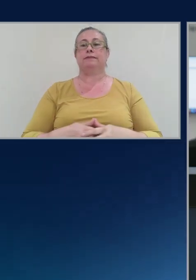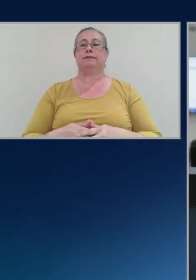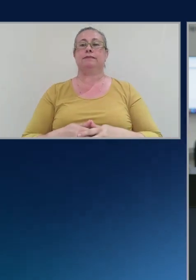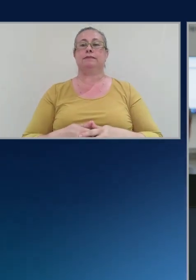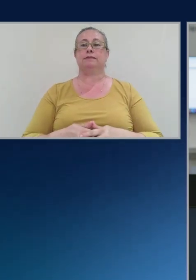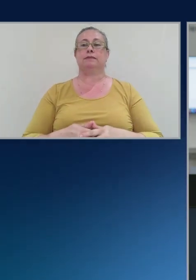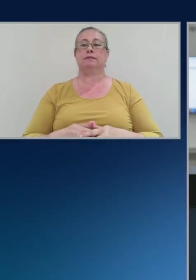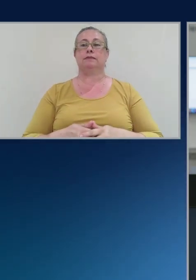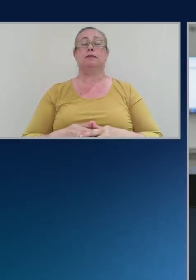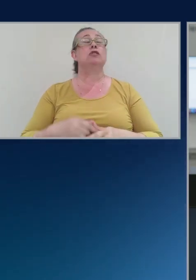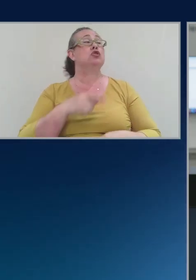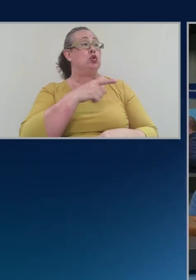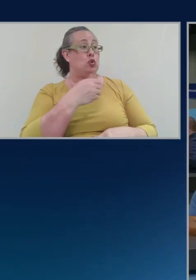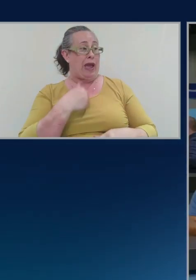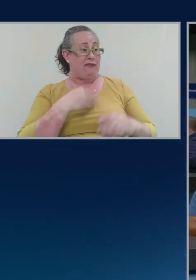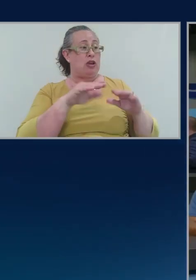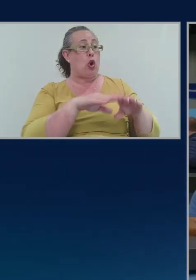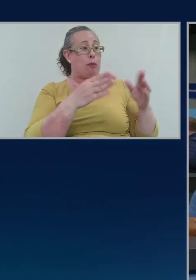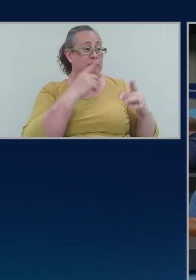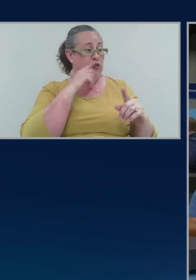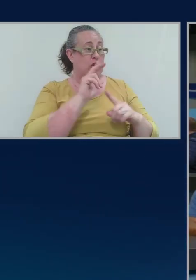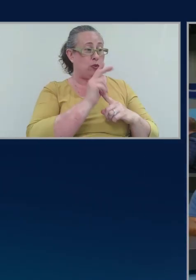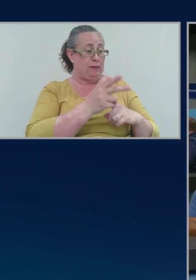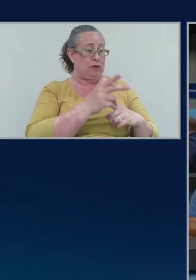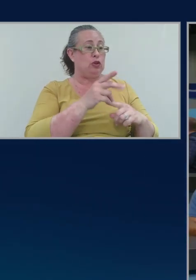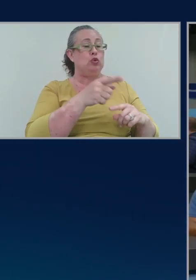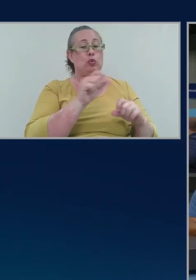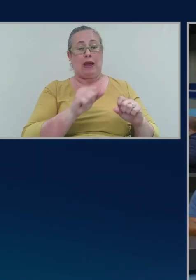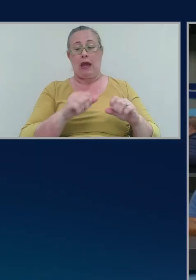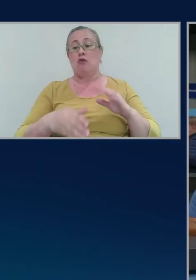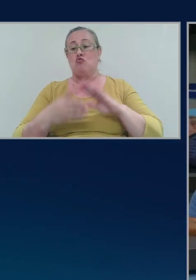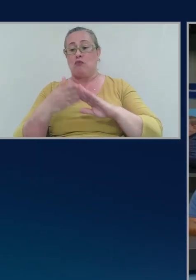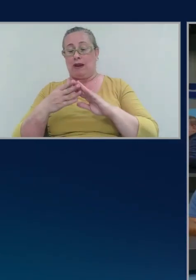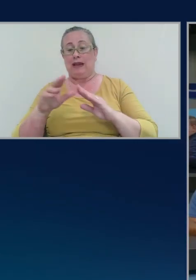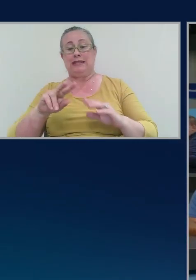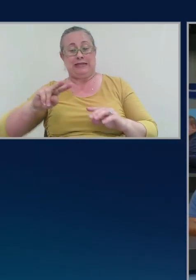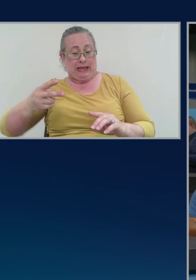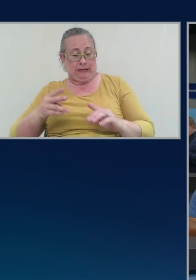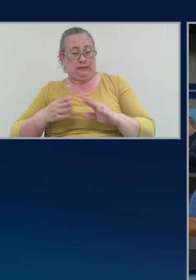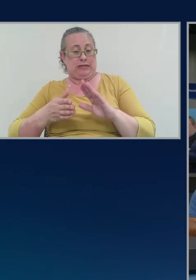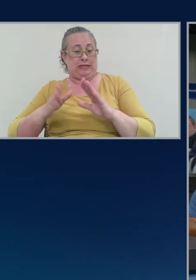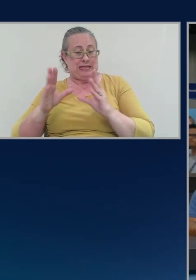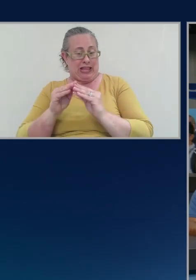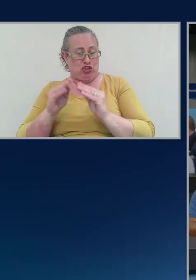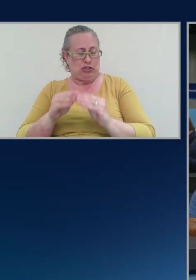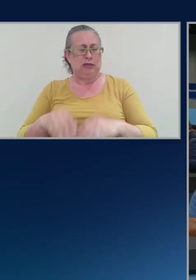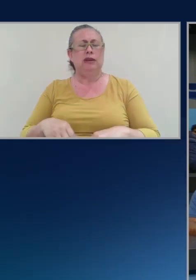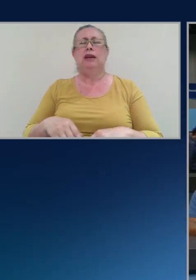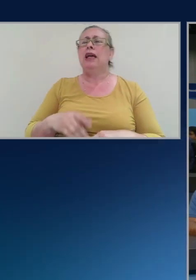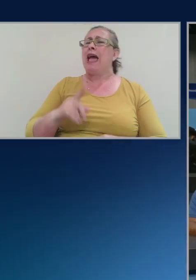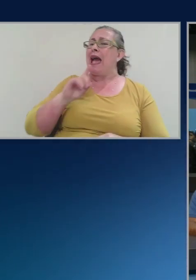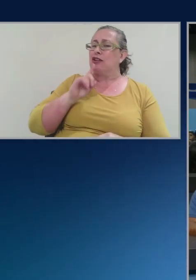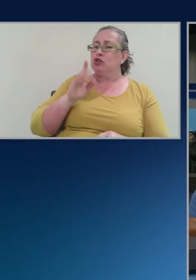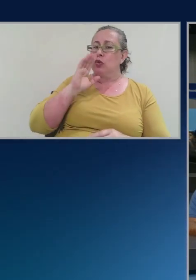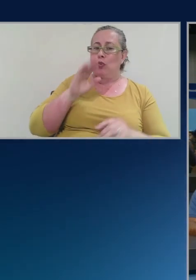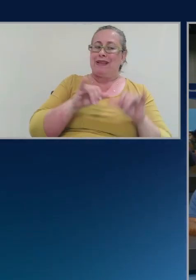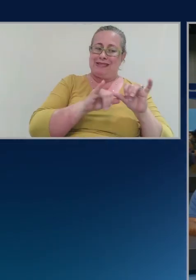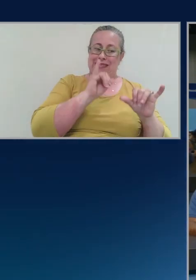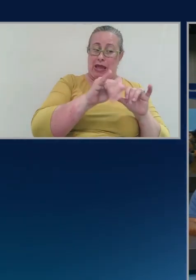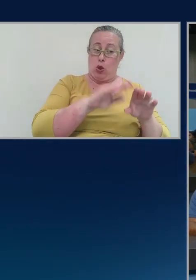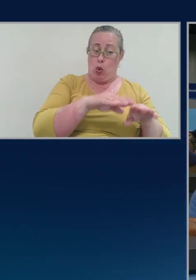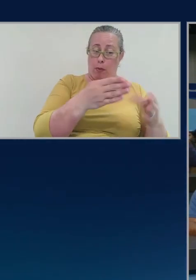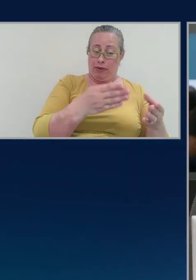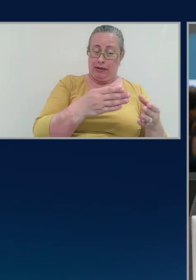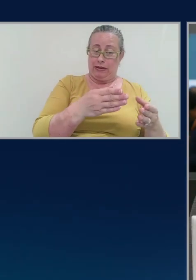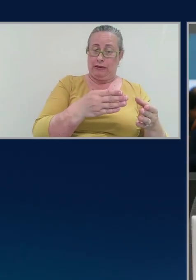So you have it open for 3 minutes, so you could run a subsequent session, and then it, sorry. Well, actually, it'll stay open if there's a little